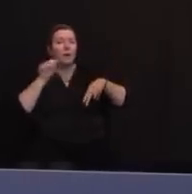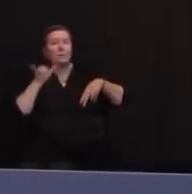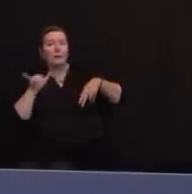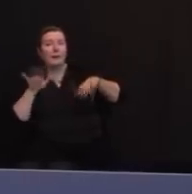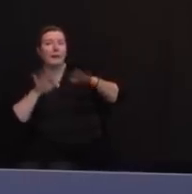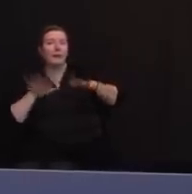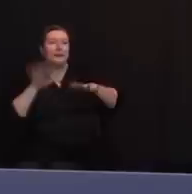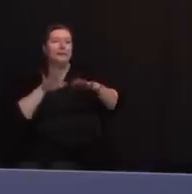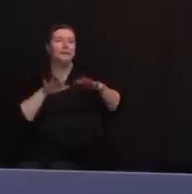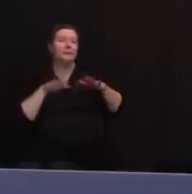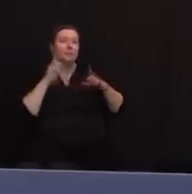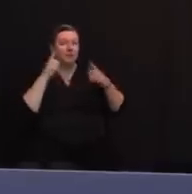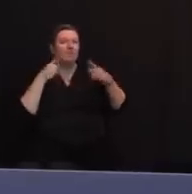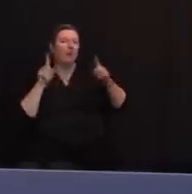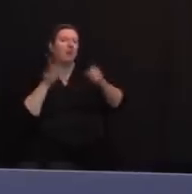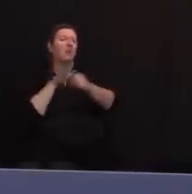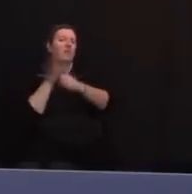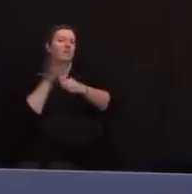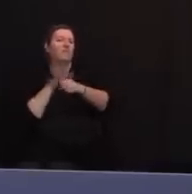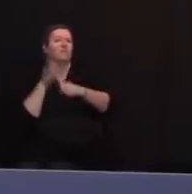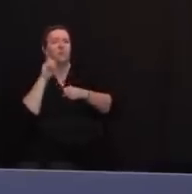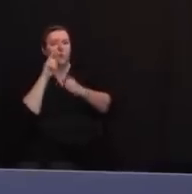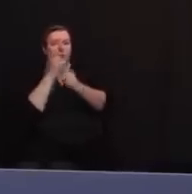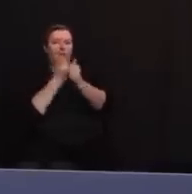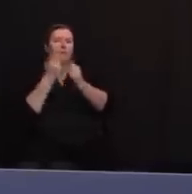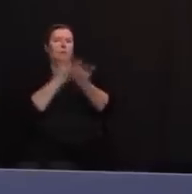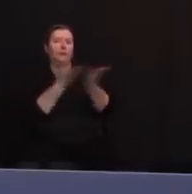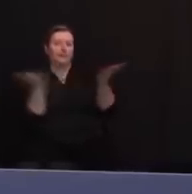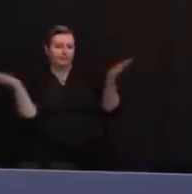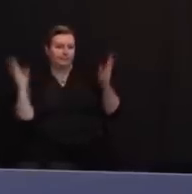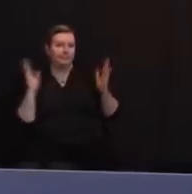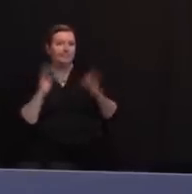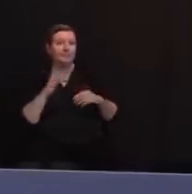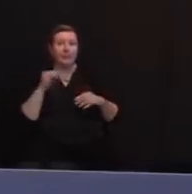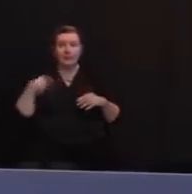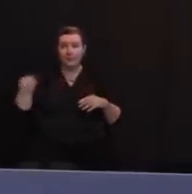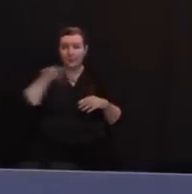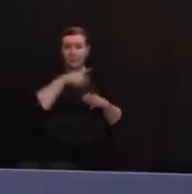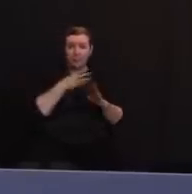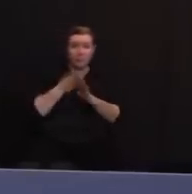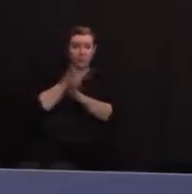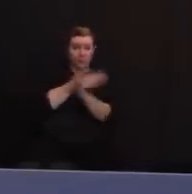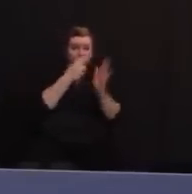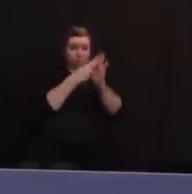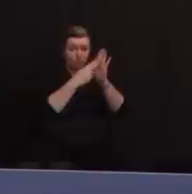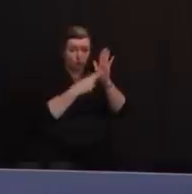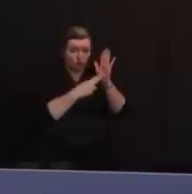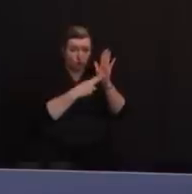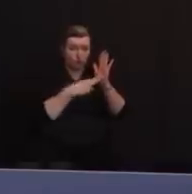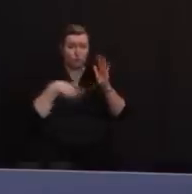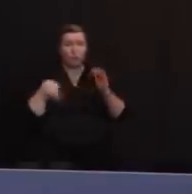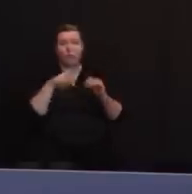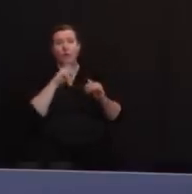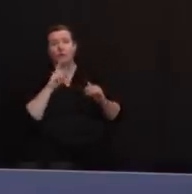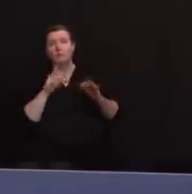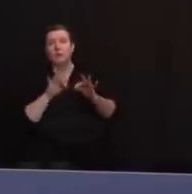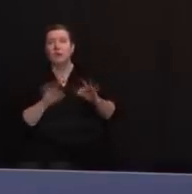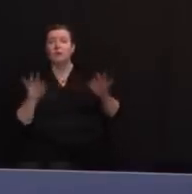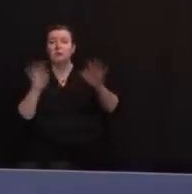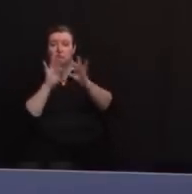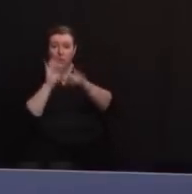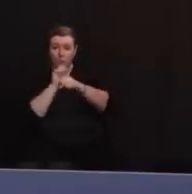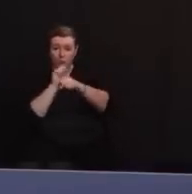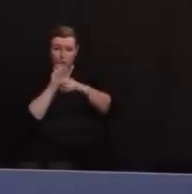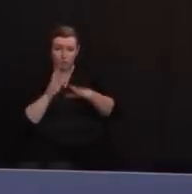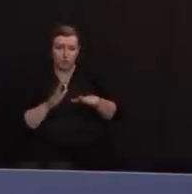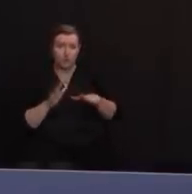everyone. In the meantime, if you pre-register and you fit into an essential worker category and we open it